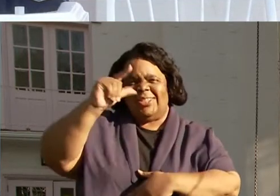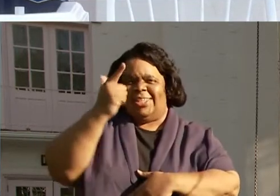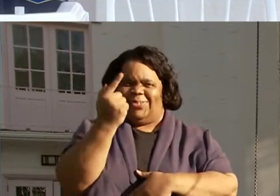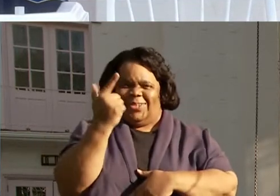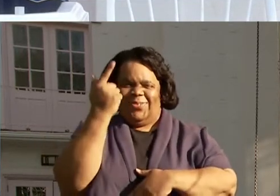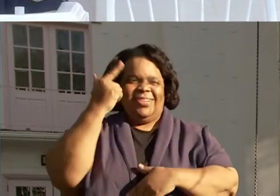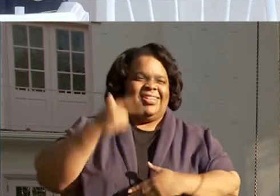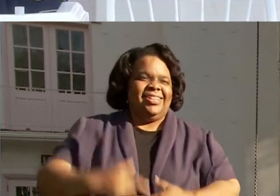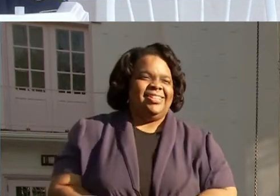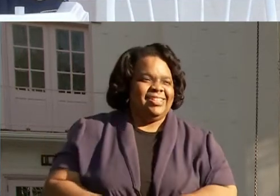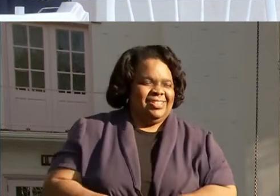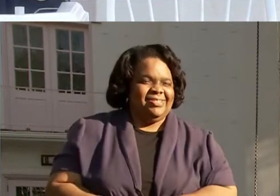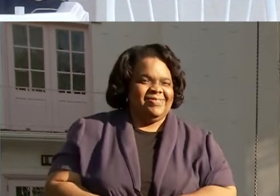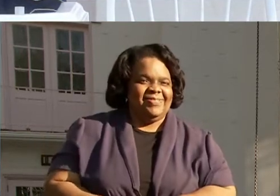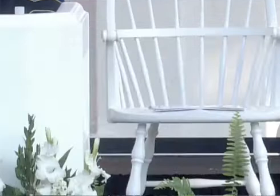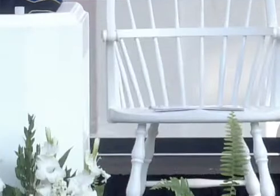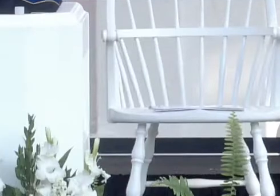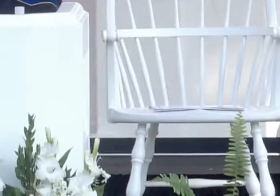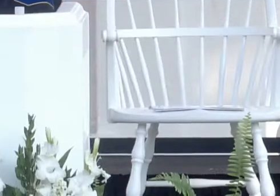2021.